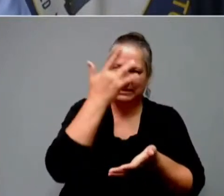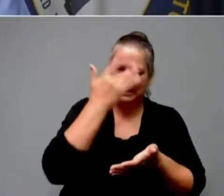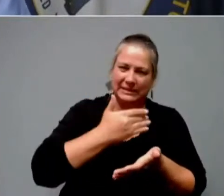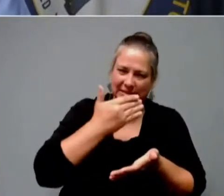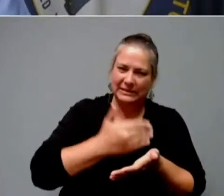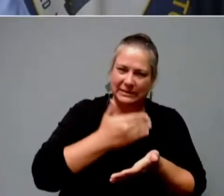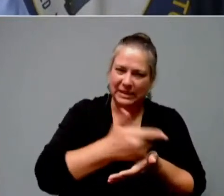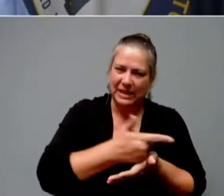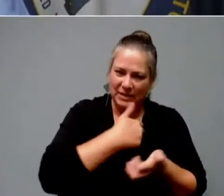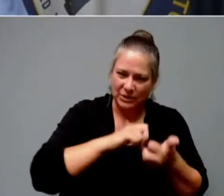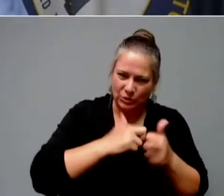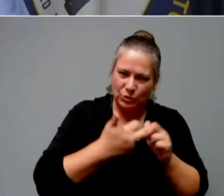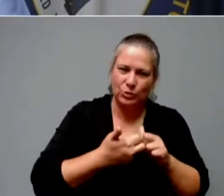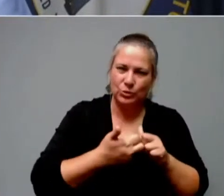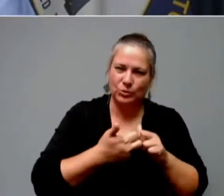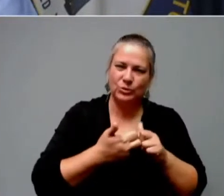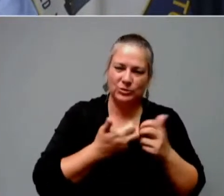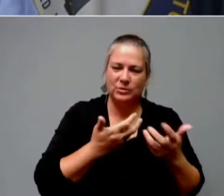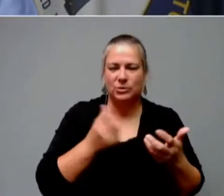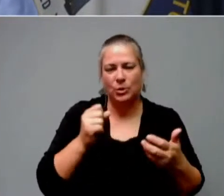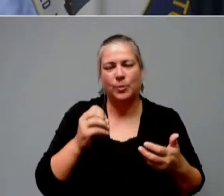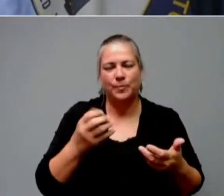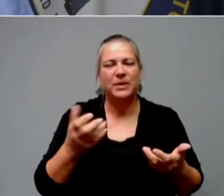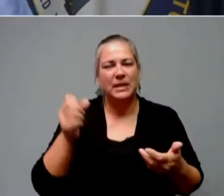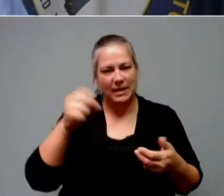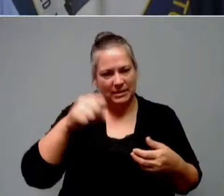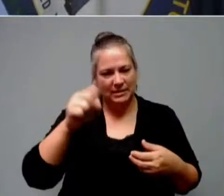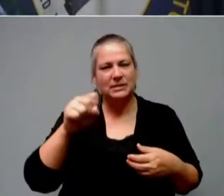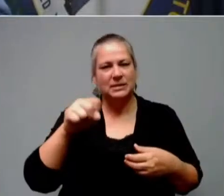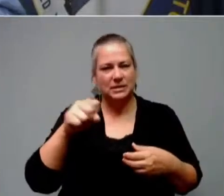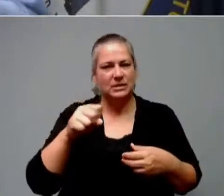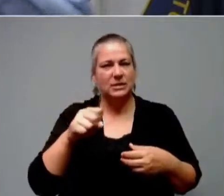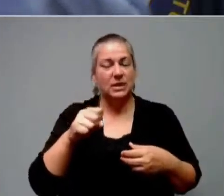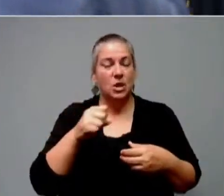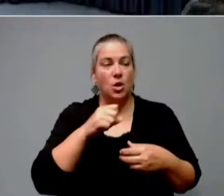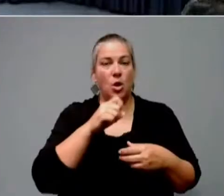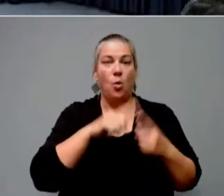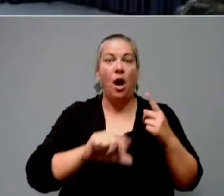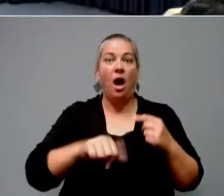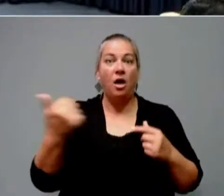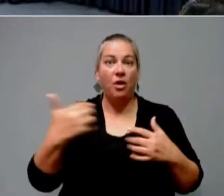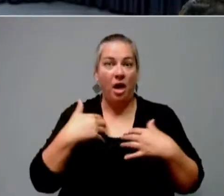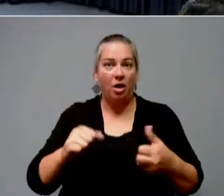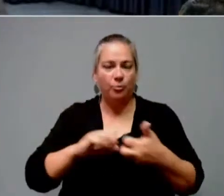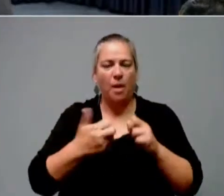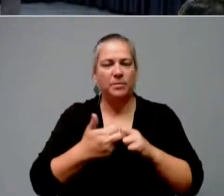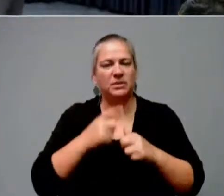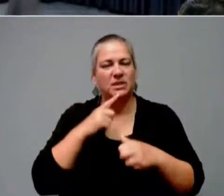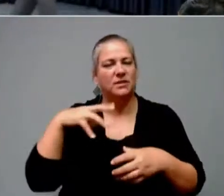they haven't mounted an adequate response. So yes, comorbidities still play a large role.